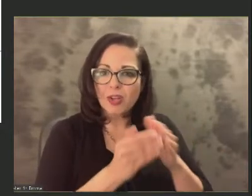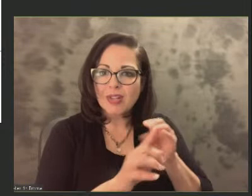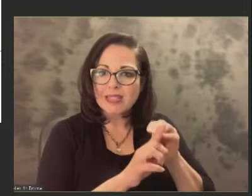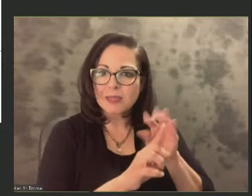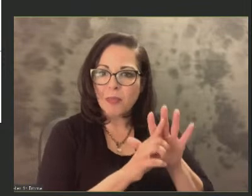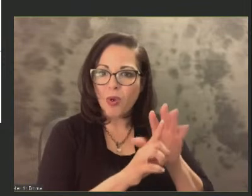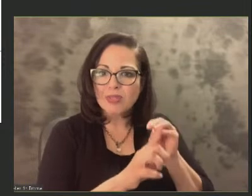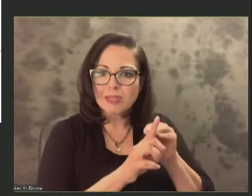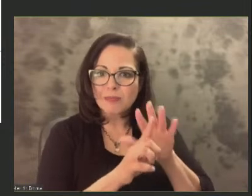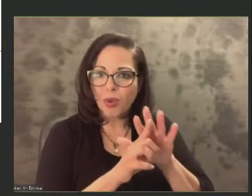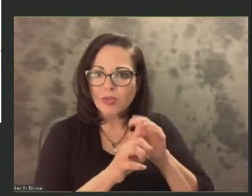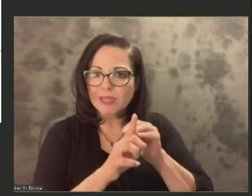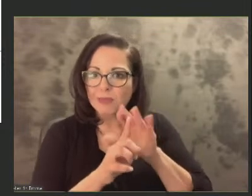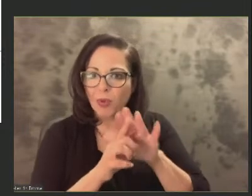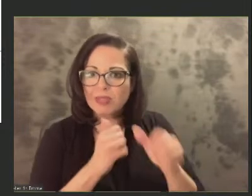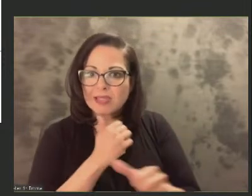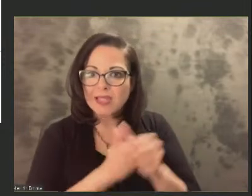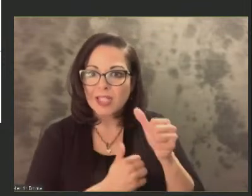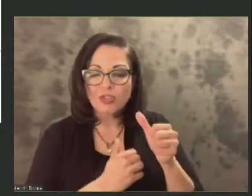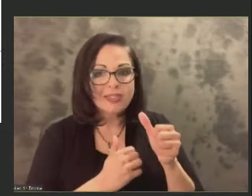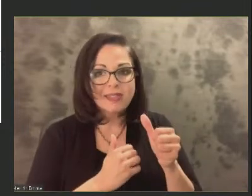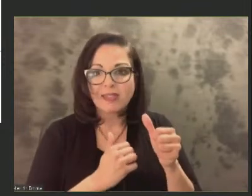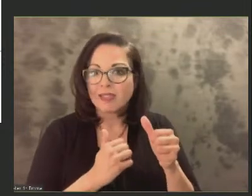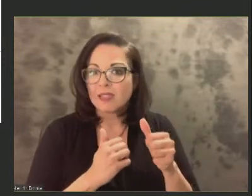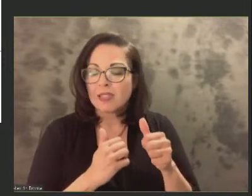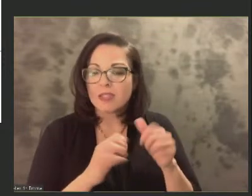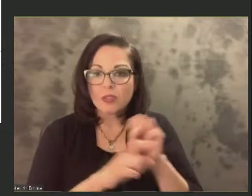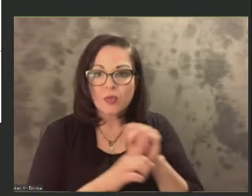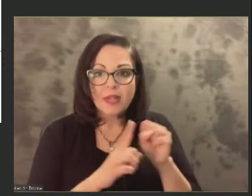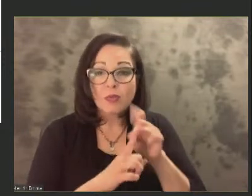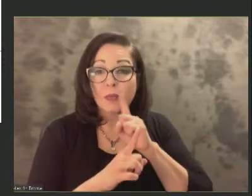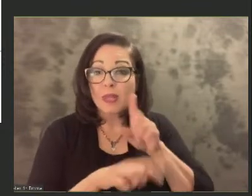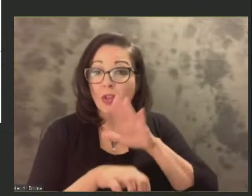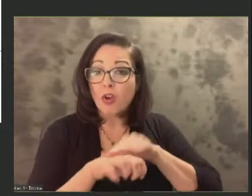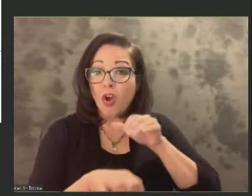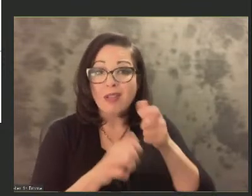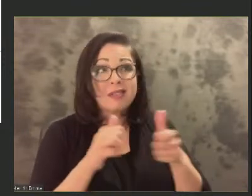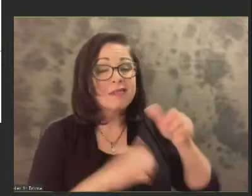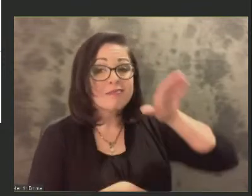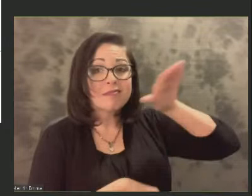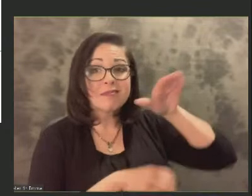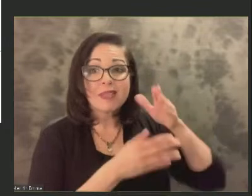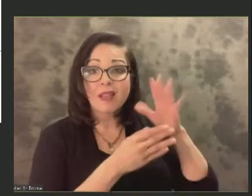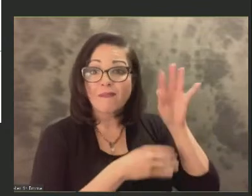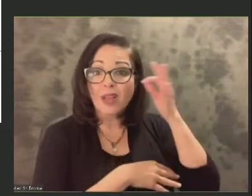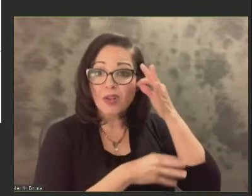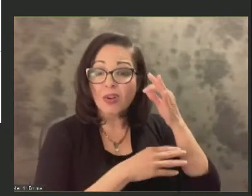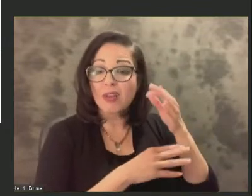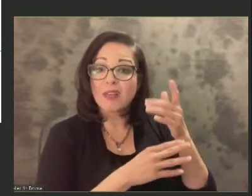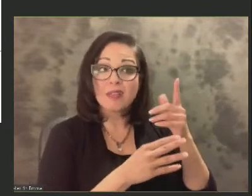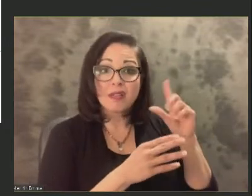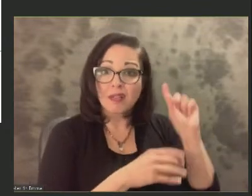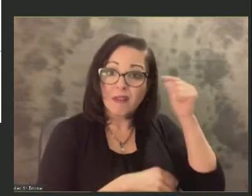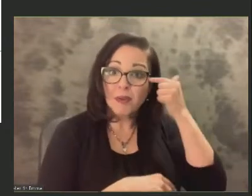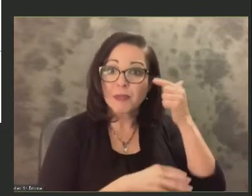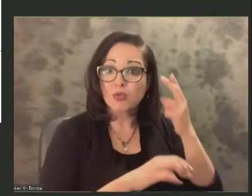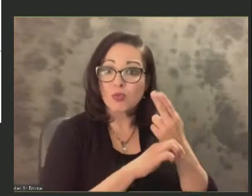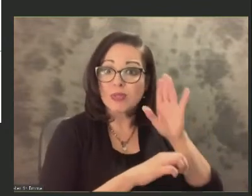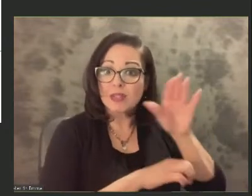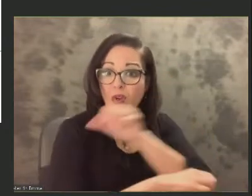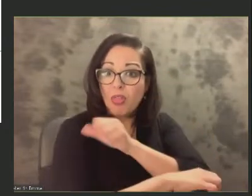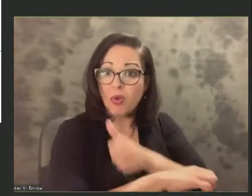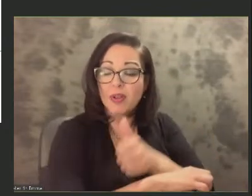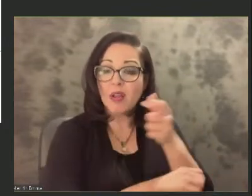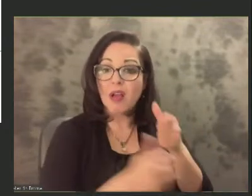to hazardous conditions. So really calling upon the federal government to use its authority under the Federal